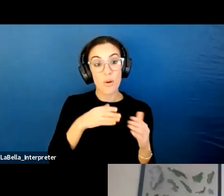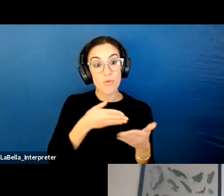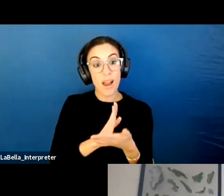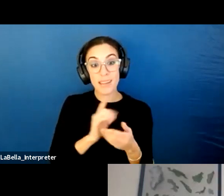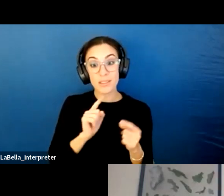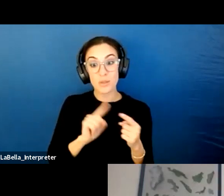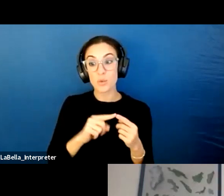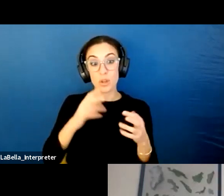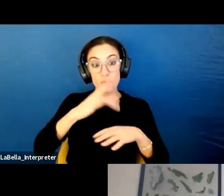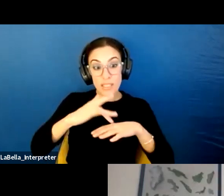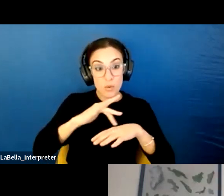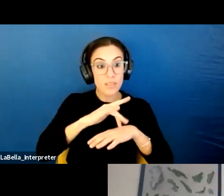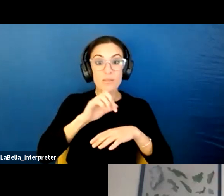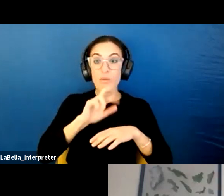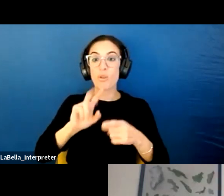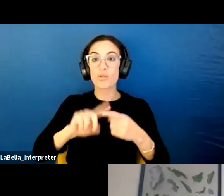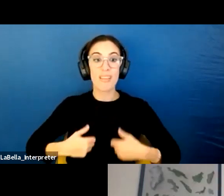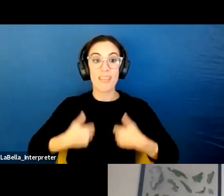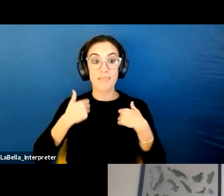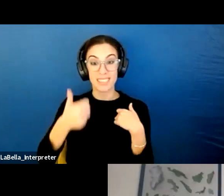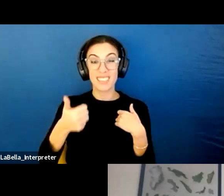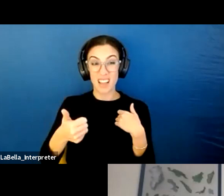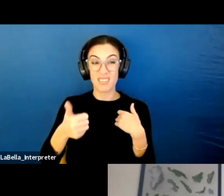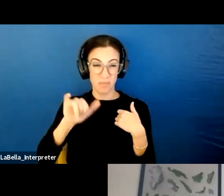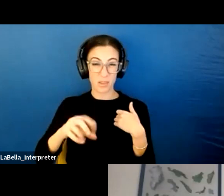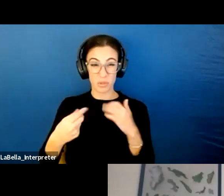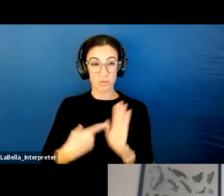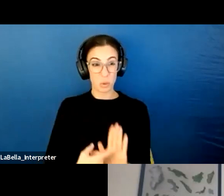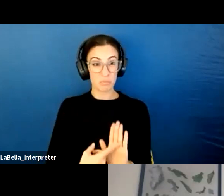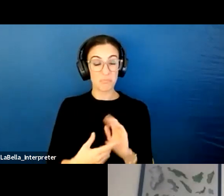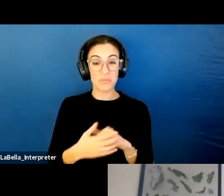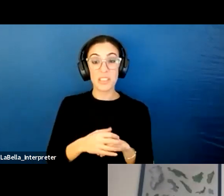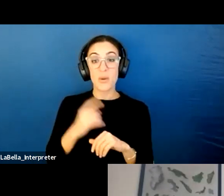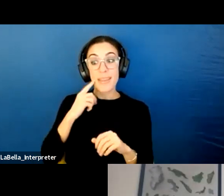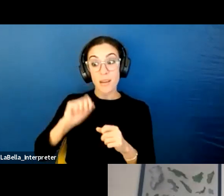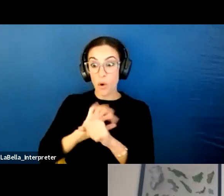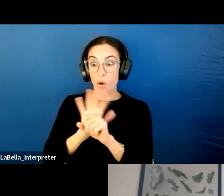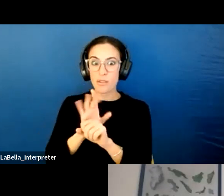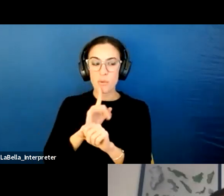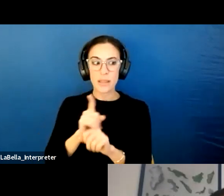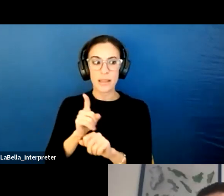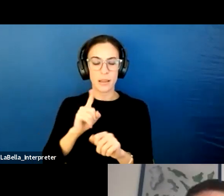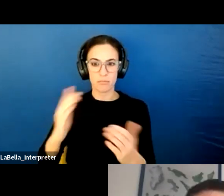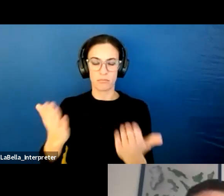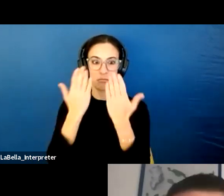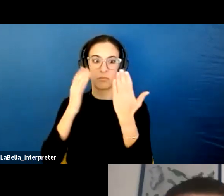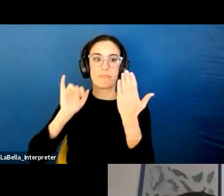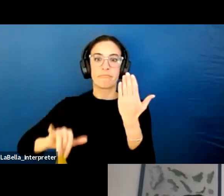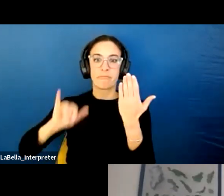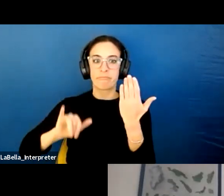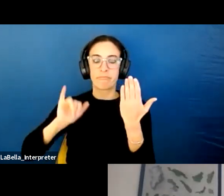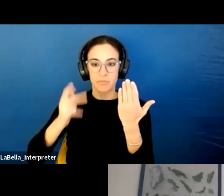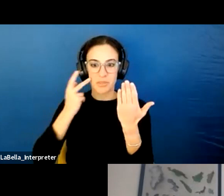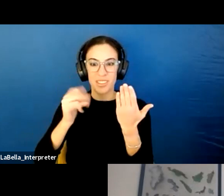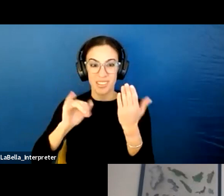itself. And so I think the pandemic sort of brought all of this back up and into the foreground again, that this is not some